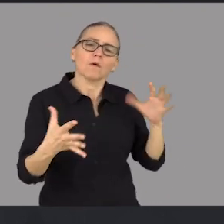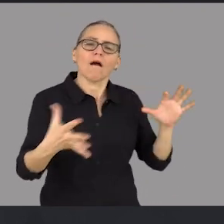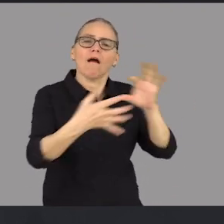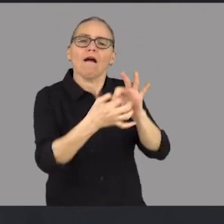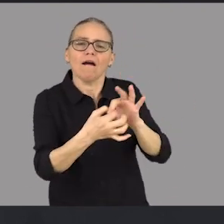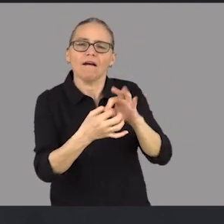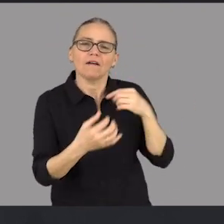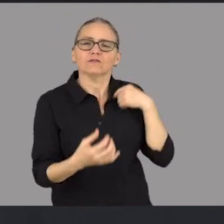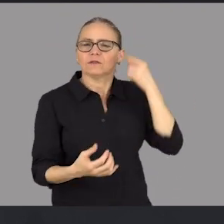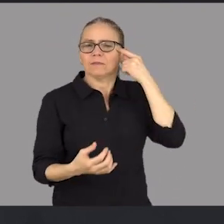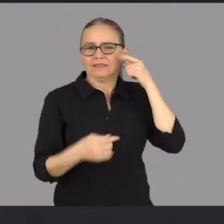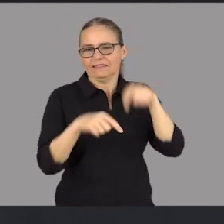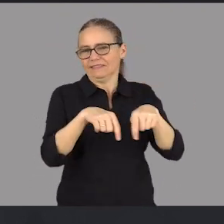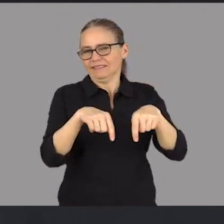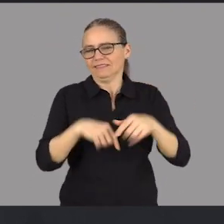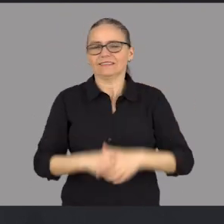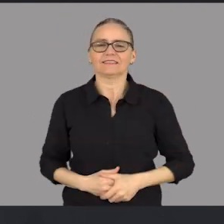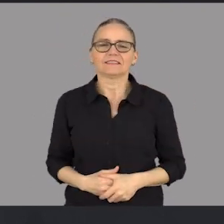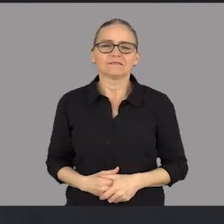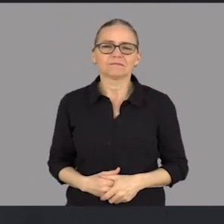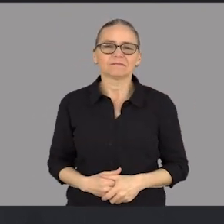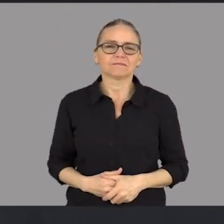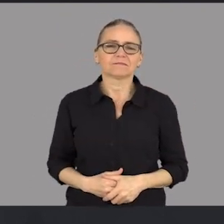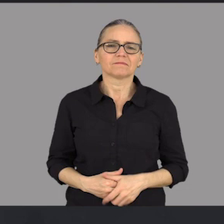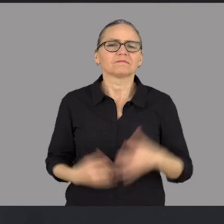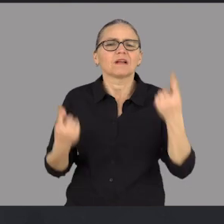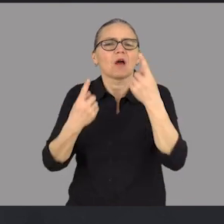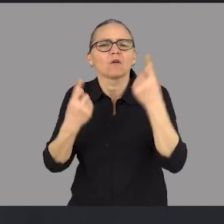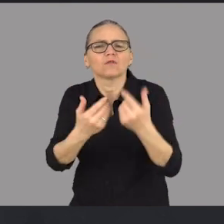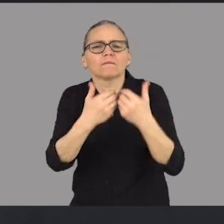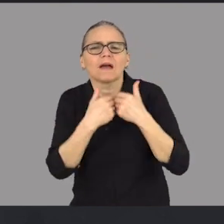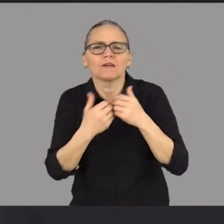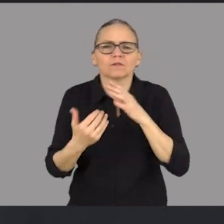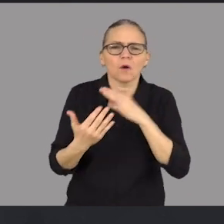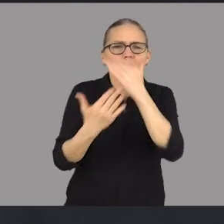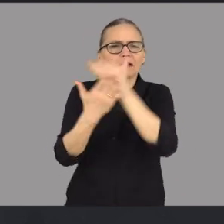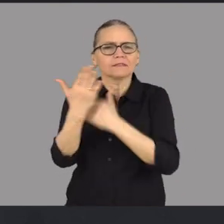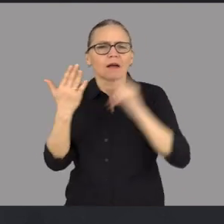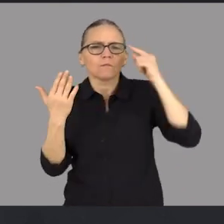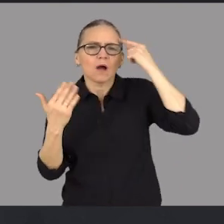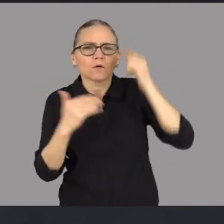Yeah, I would kind of mirror that, I guess. Thank you.